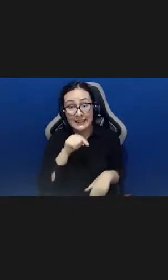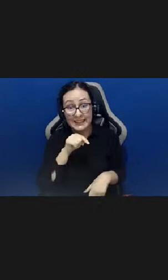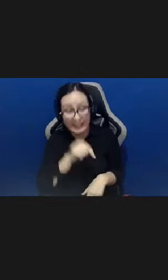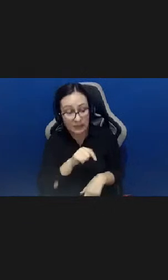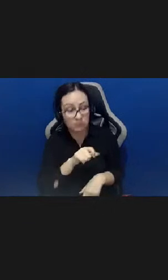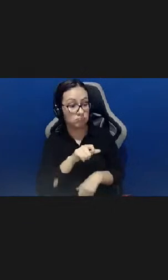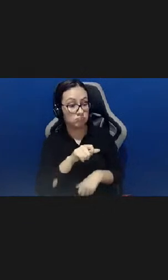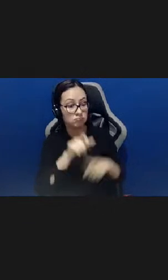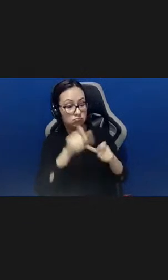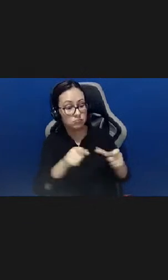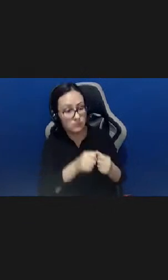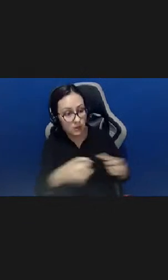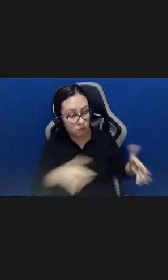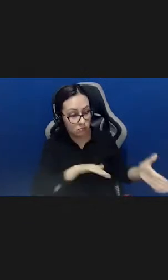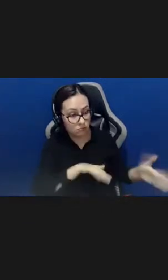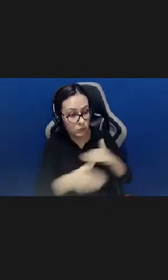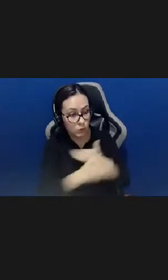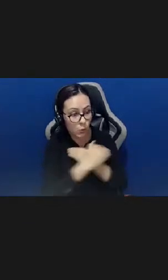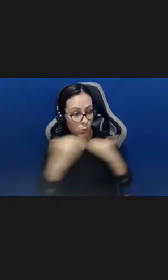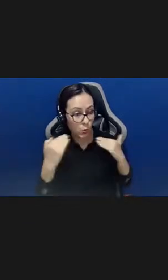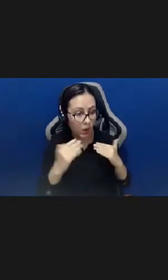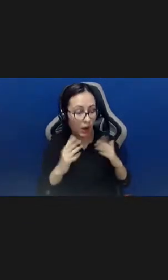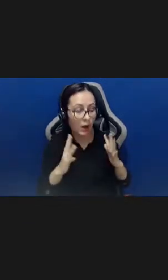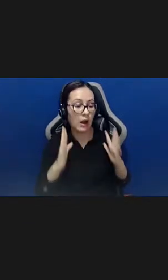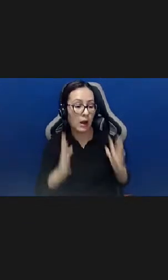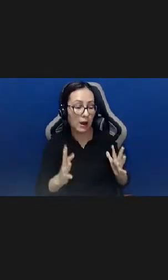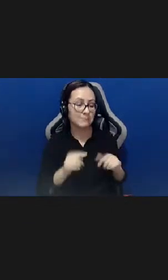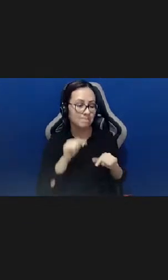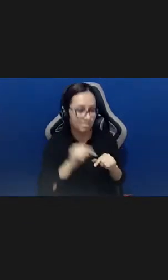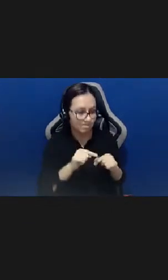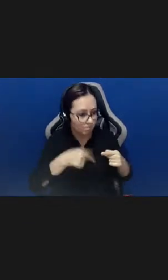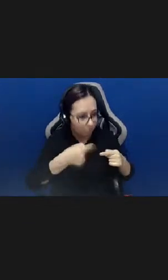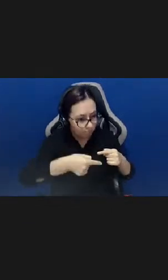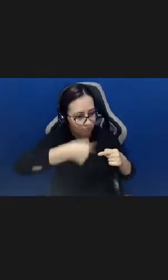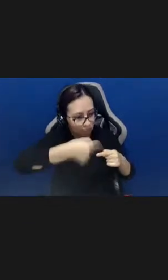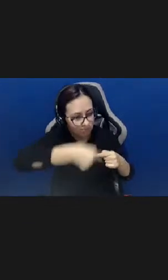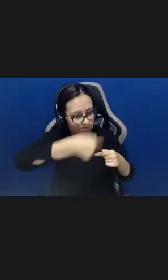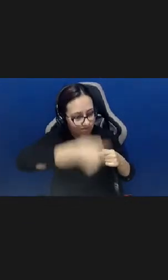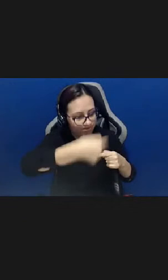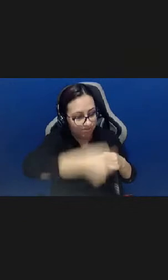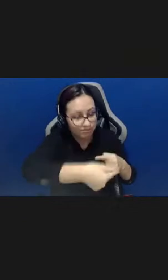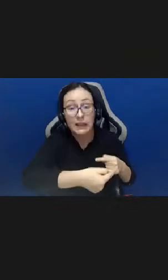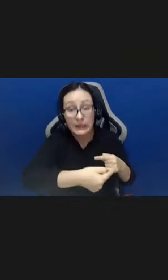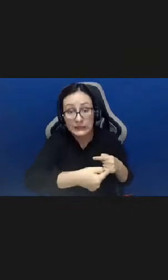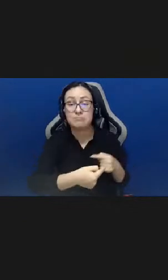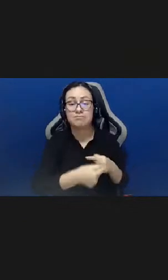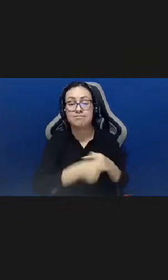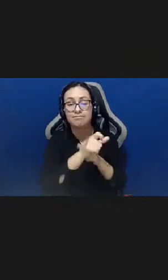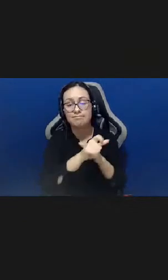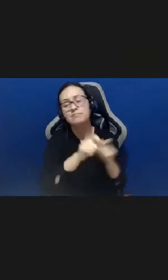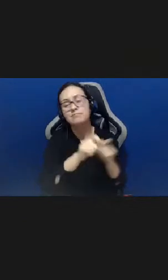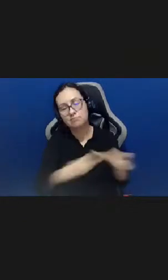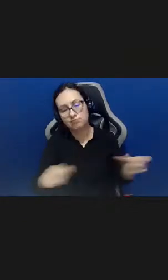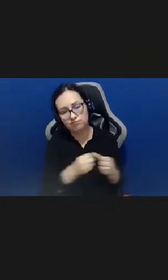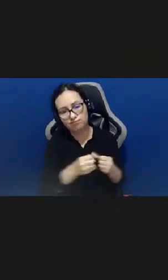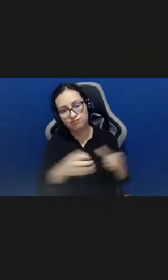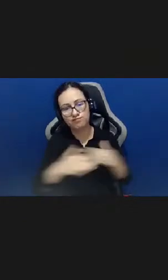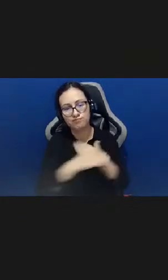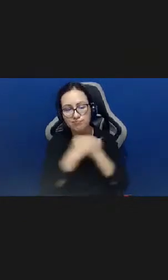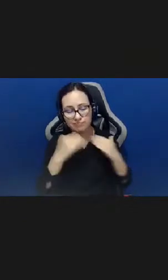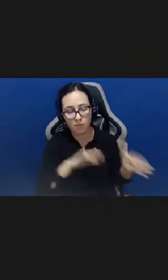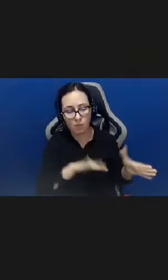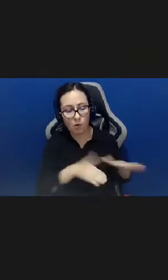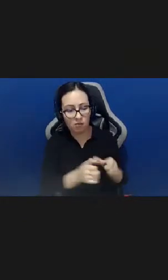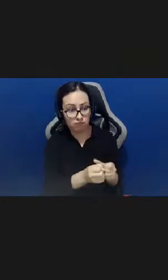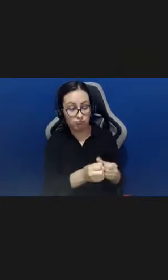diminished prevalence because of increased mortality, and then we will have an increased severity of the cases that survive.